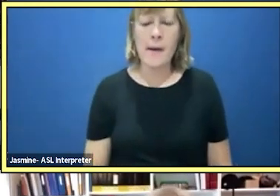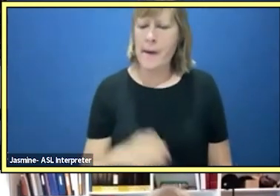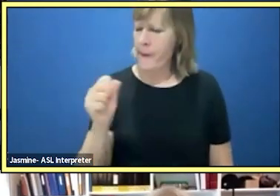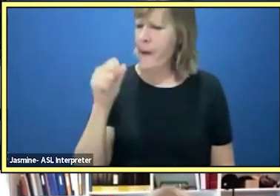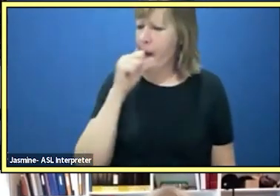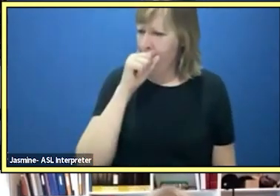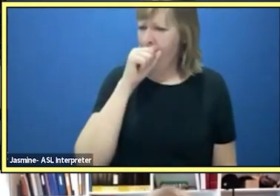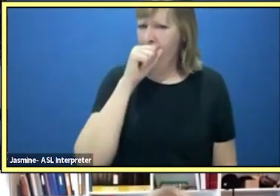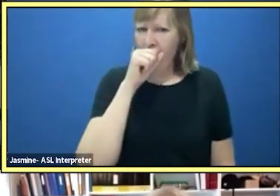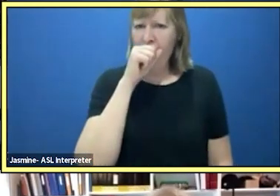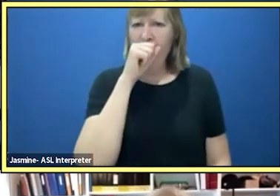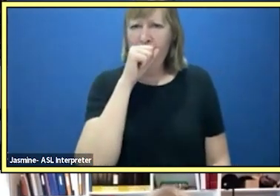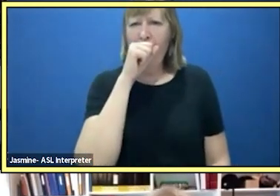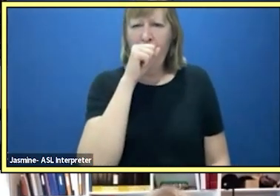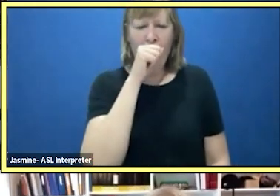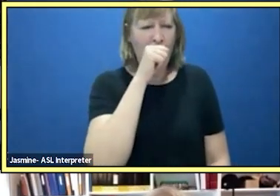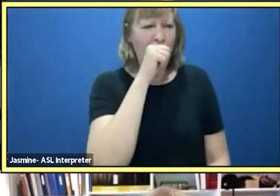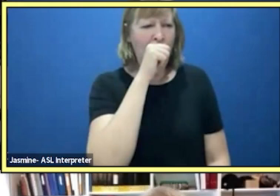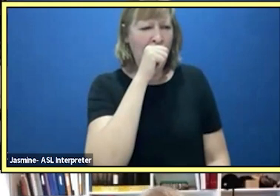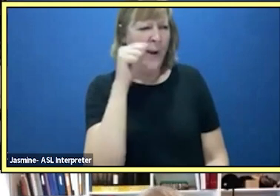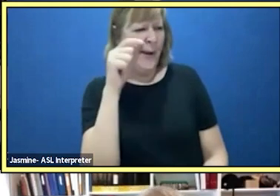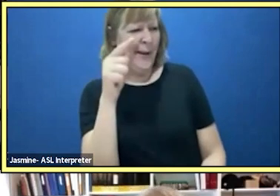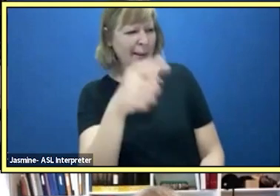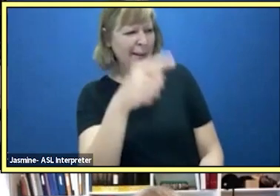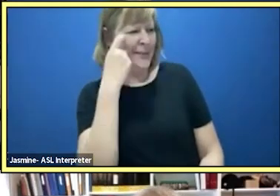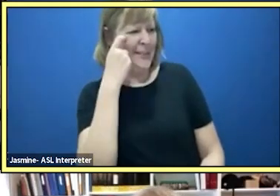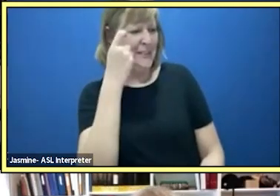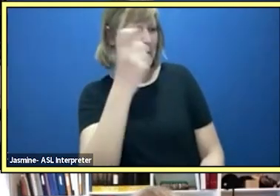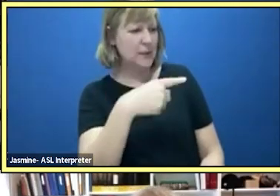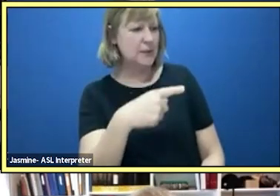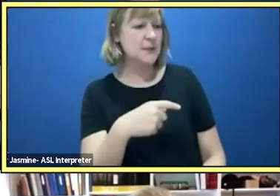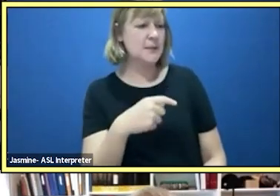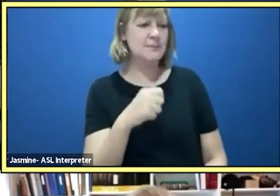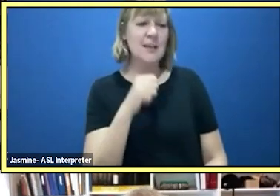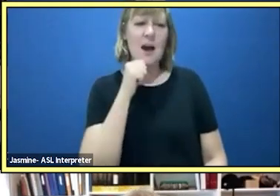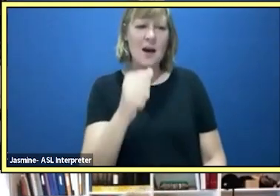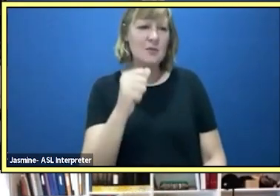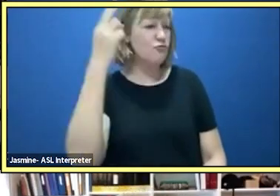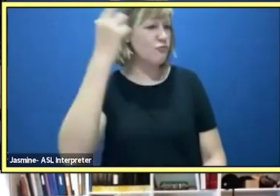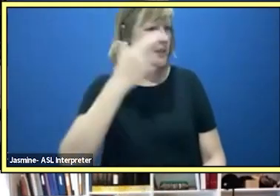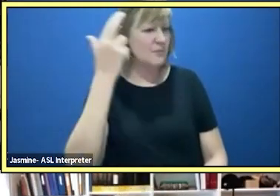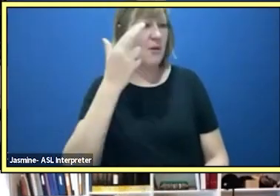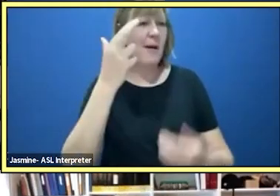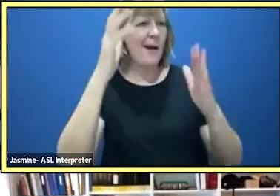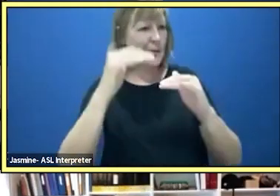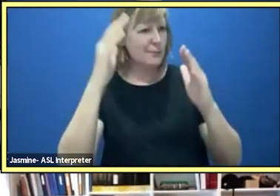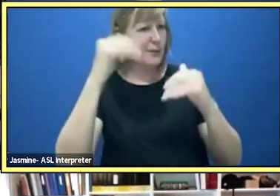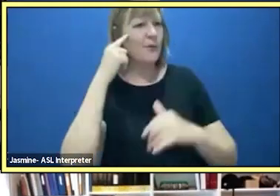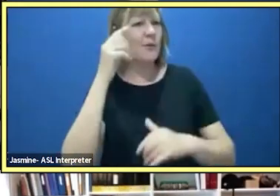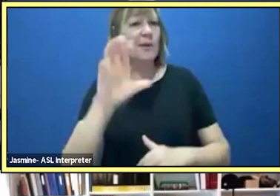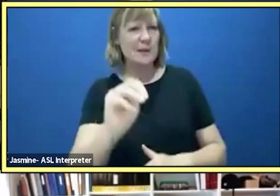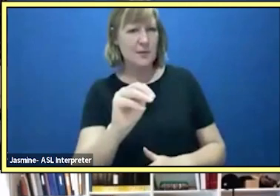relate to my question, which is unreasonable expectations on case managers if they're expected to handle 48